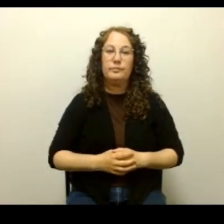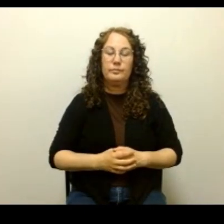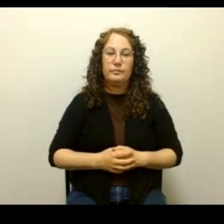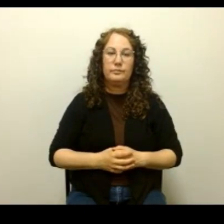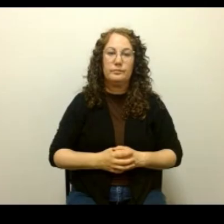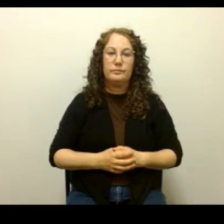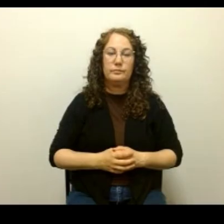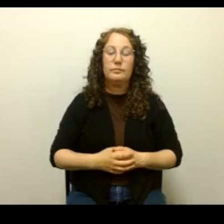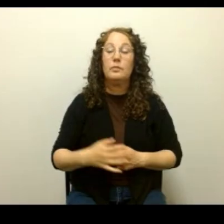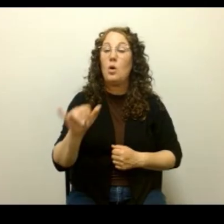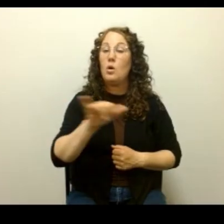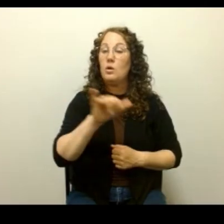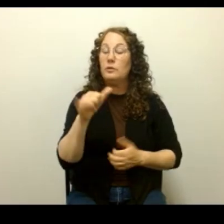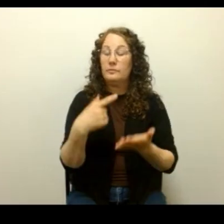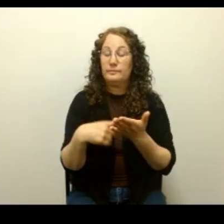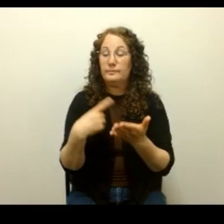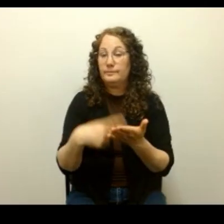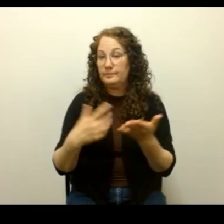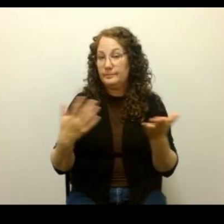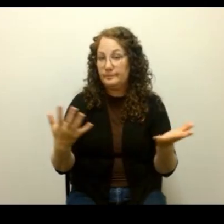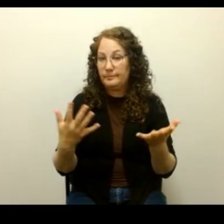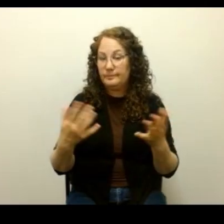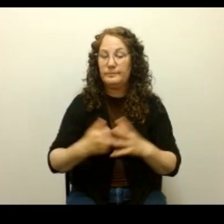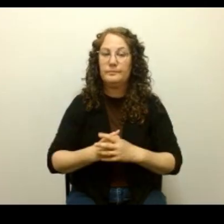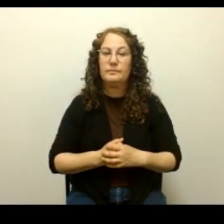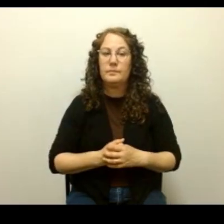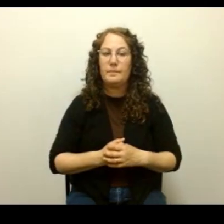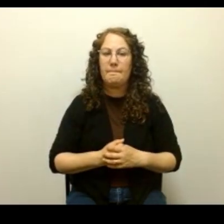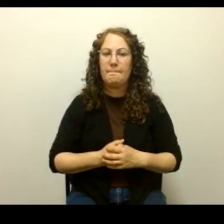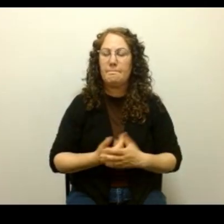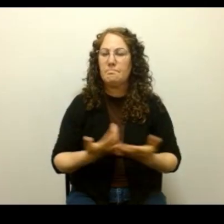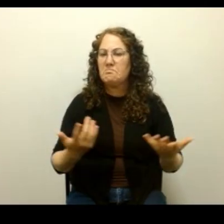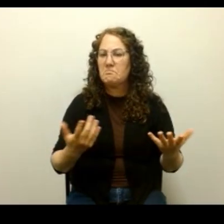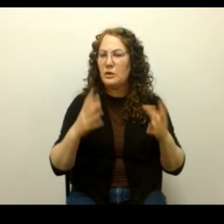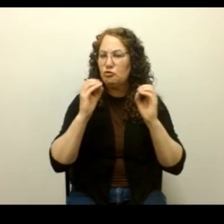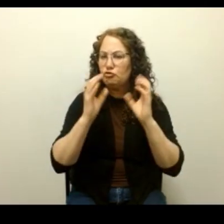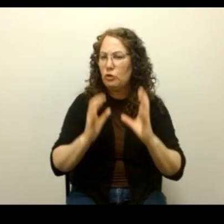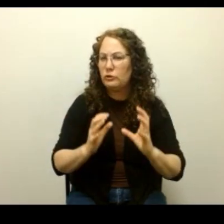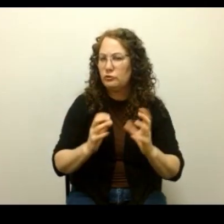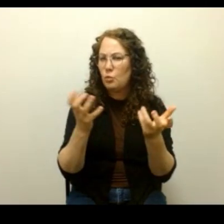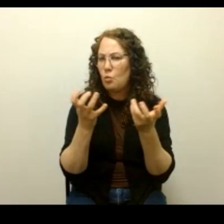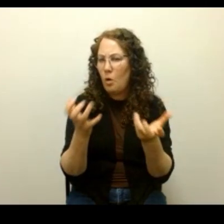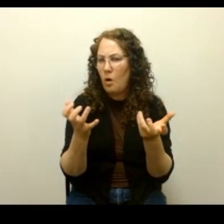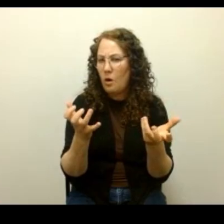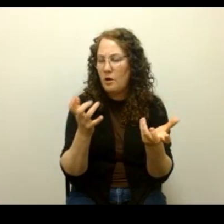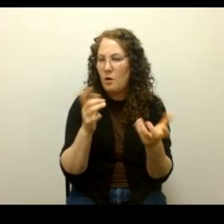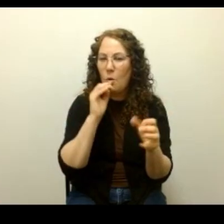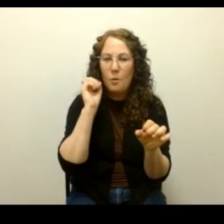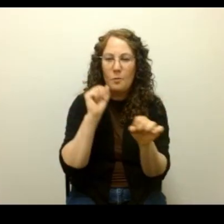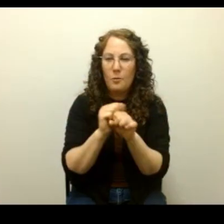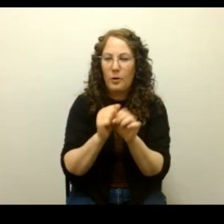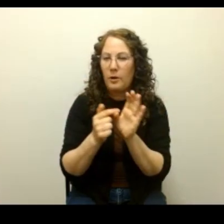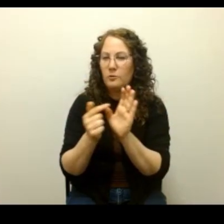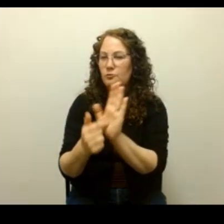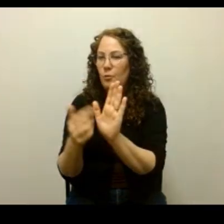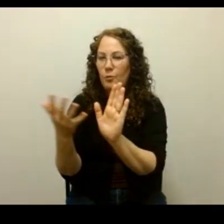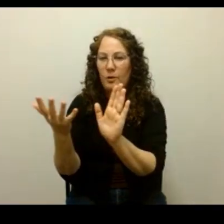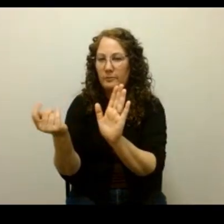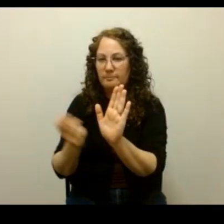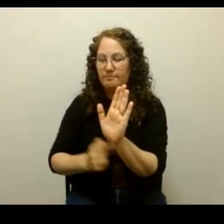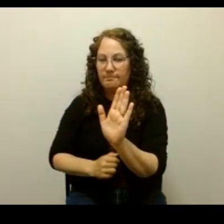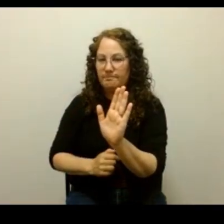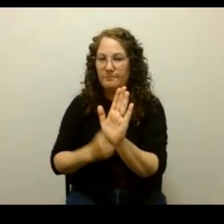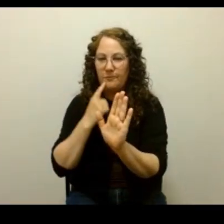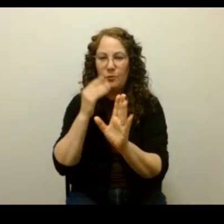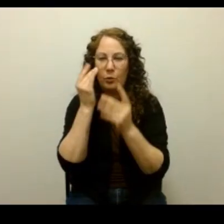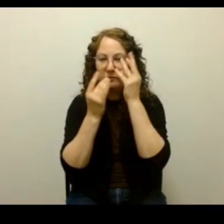We also talked about what our instructors are looking out for when we do